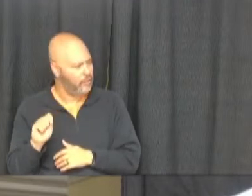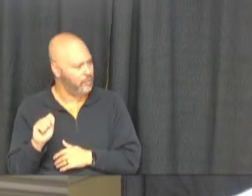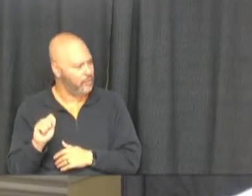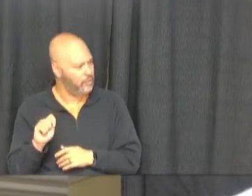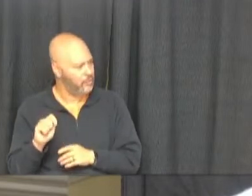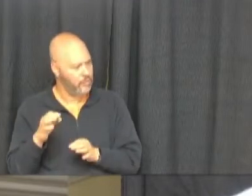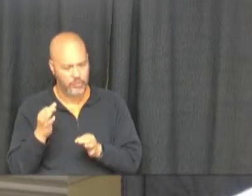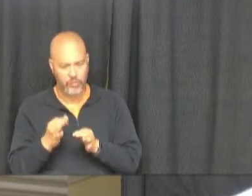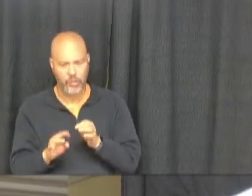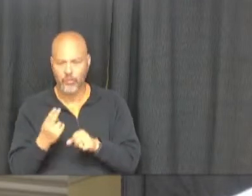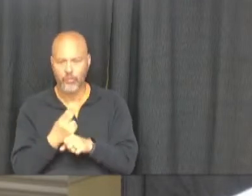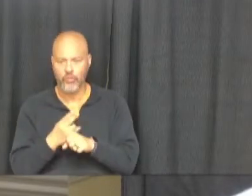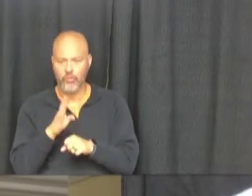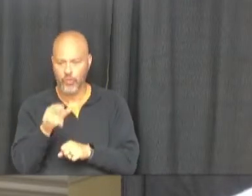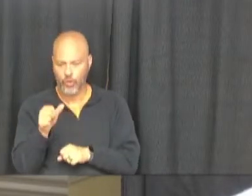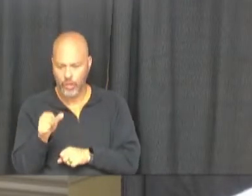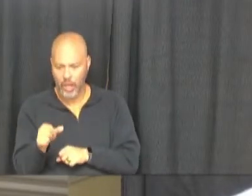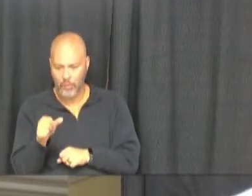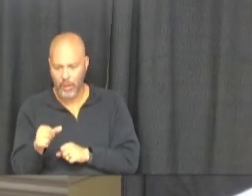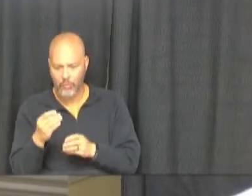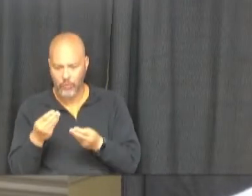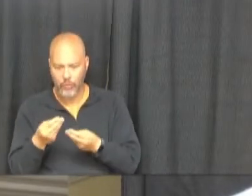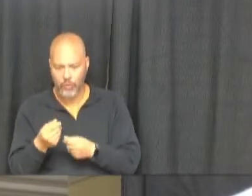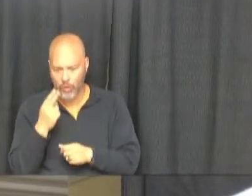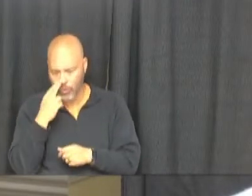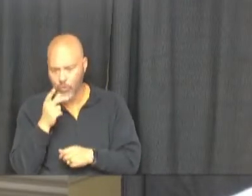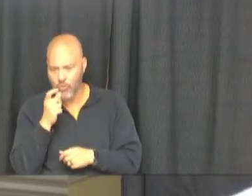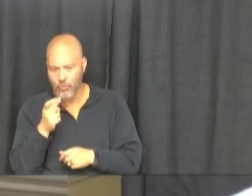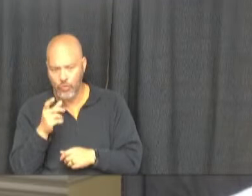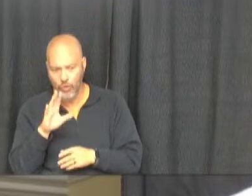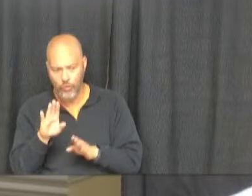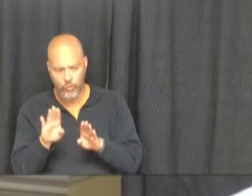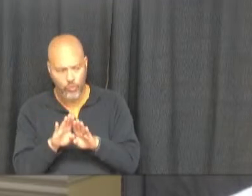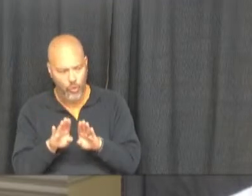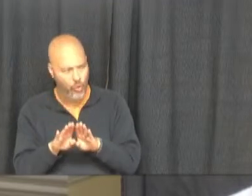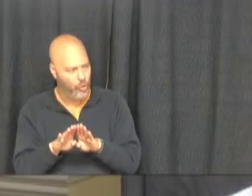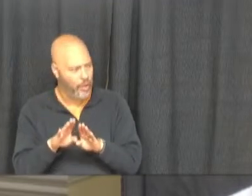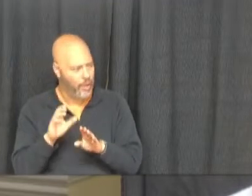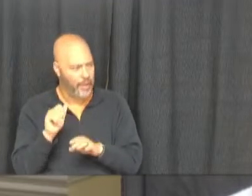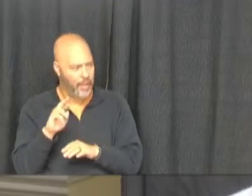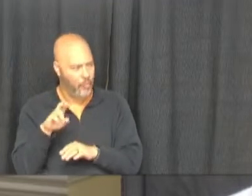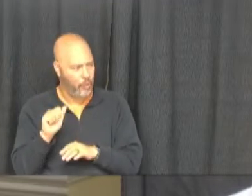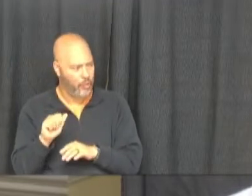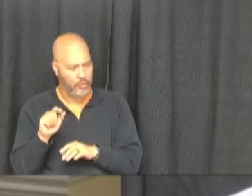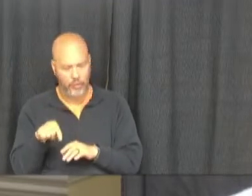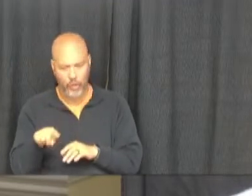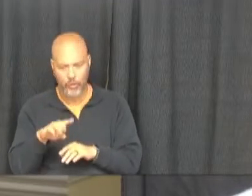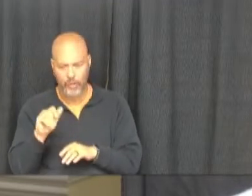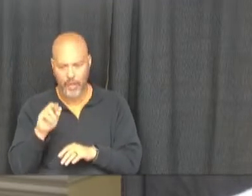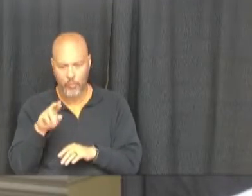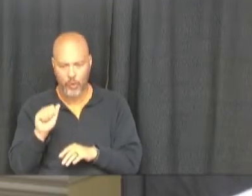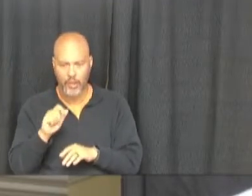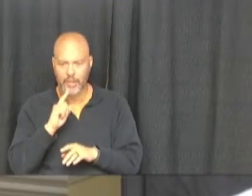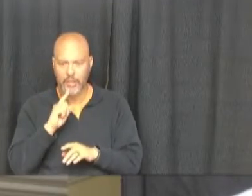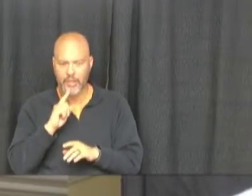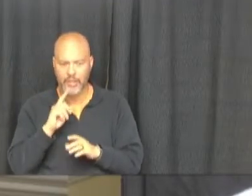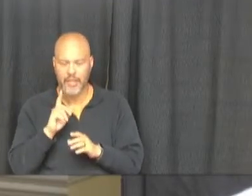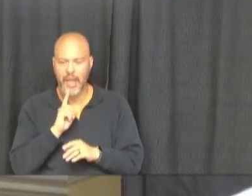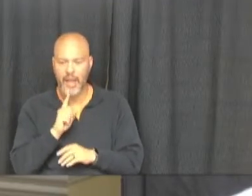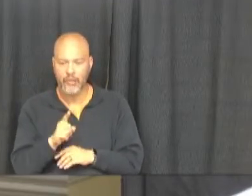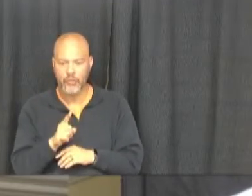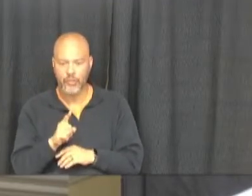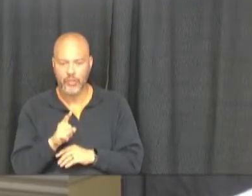as they're using your doorbell ringer, just all of you who have a doorbell ringer on your door and cameras, those cameras, that information is